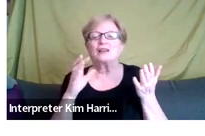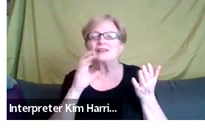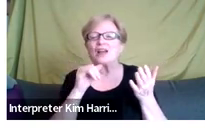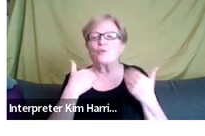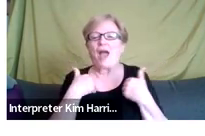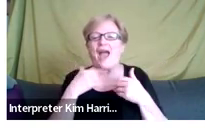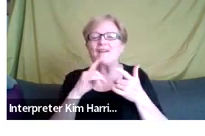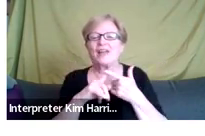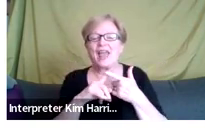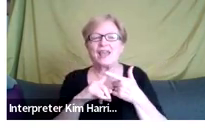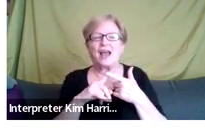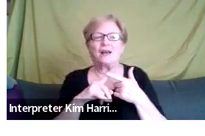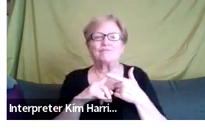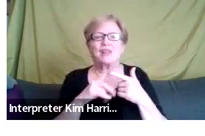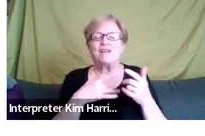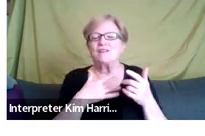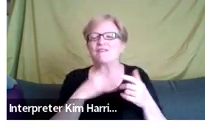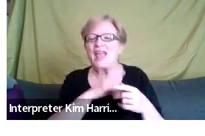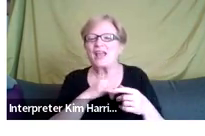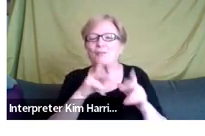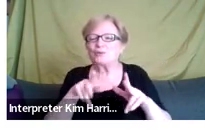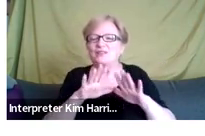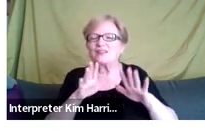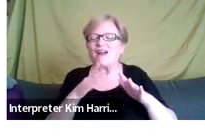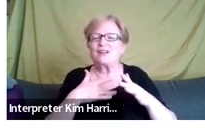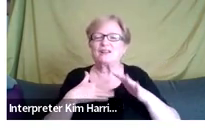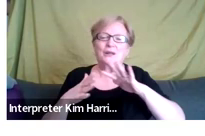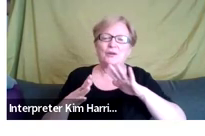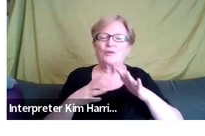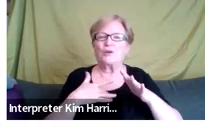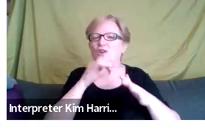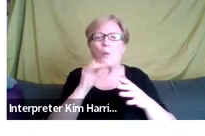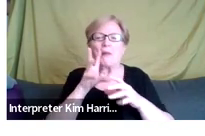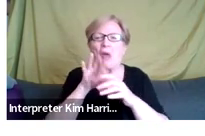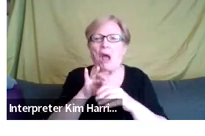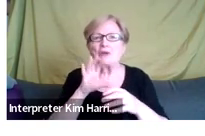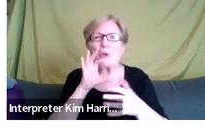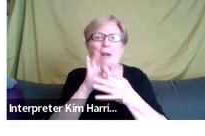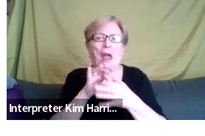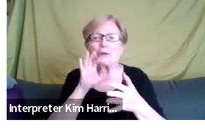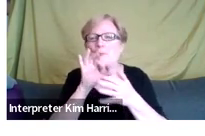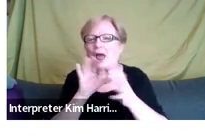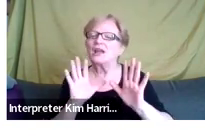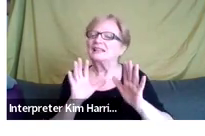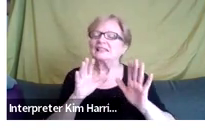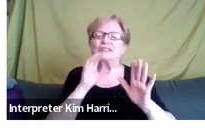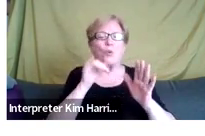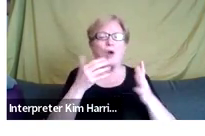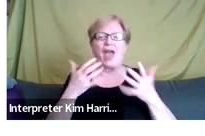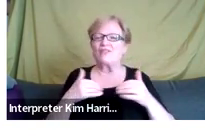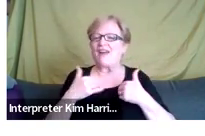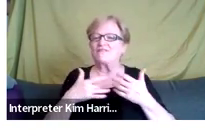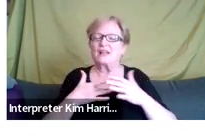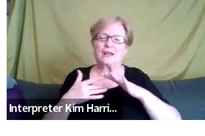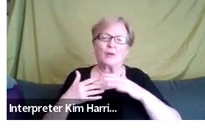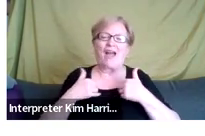three of those things that can kind of make you feel like you don't belong there. That's something that we as people have to work